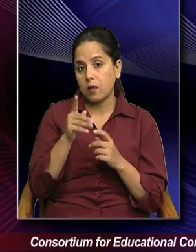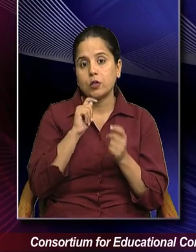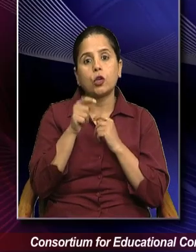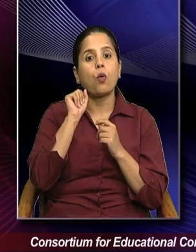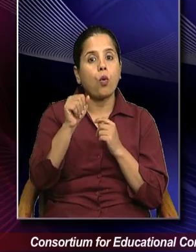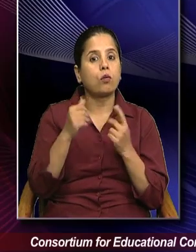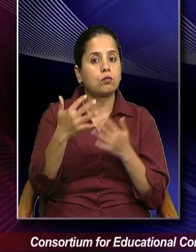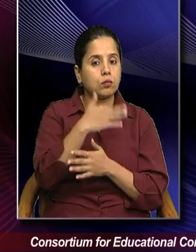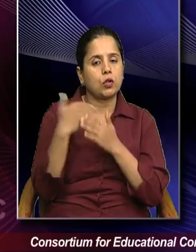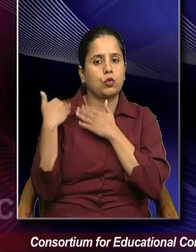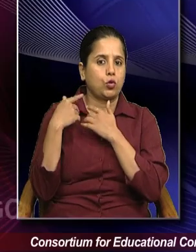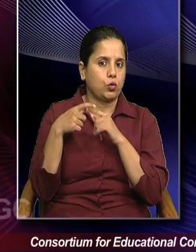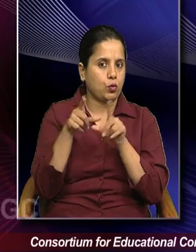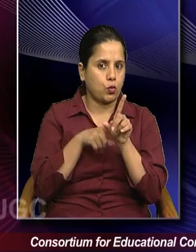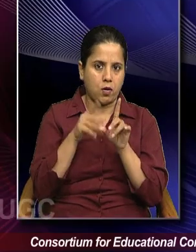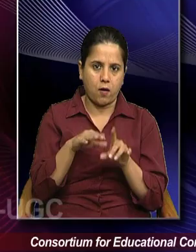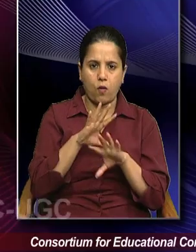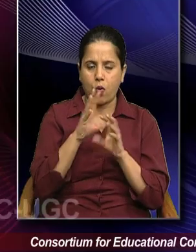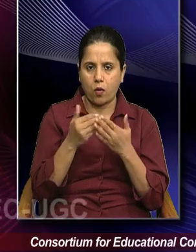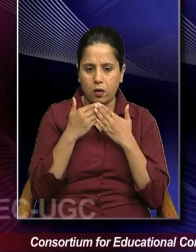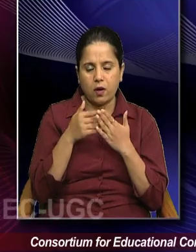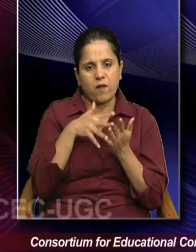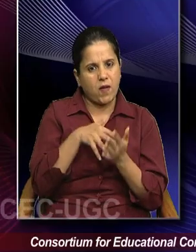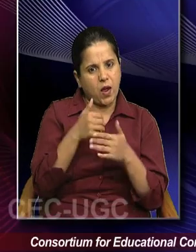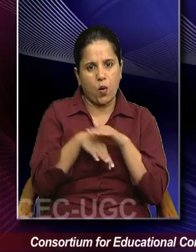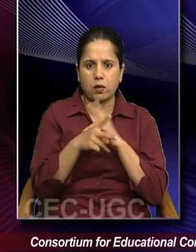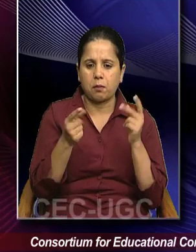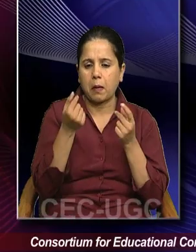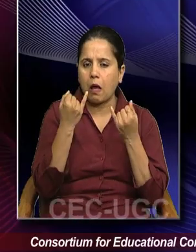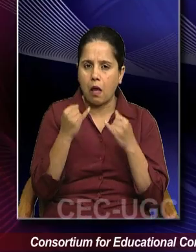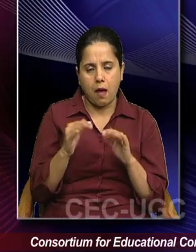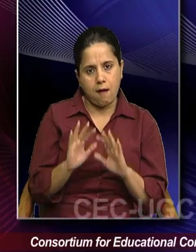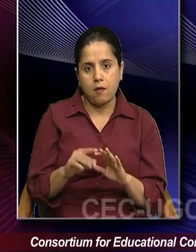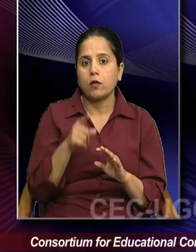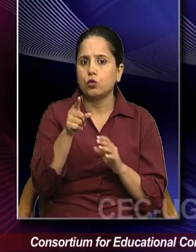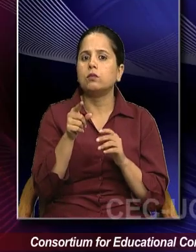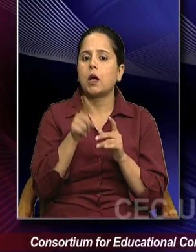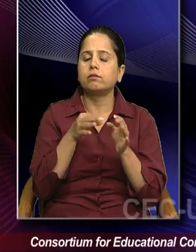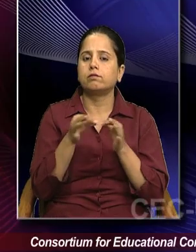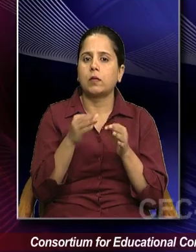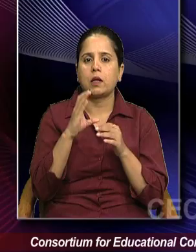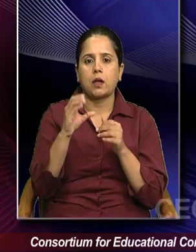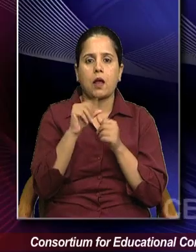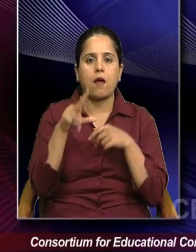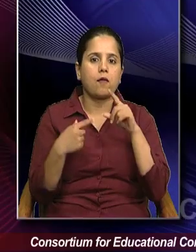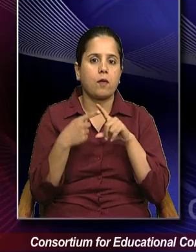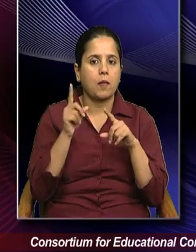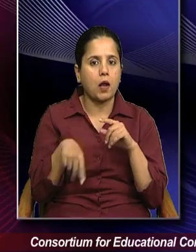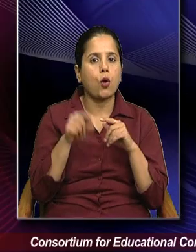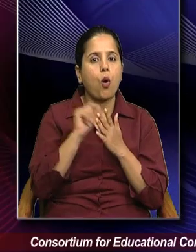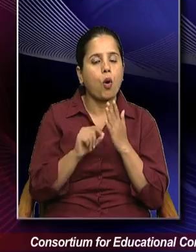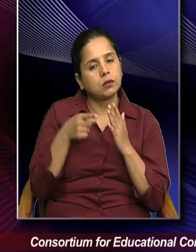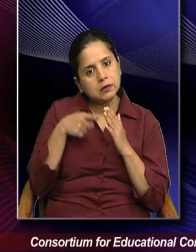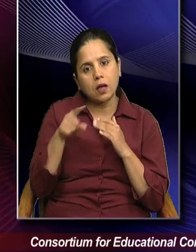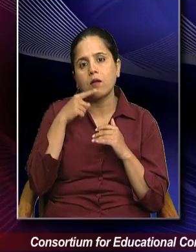duty. Every study has weaknesses. Mention the uh, caveats the authors